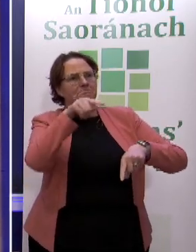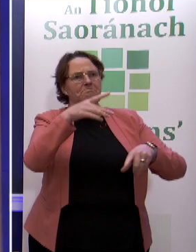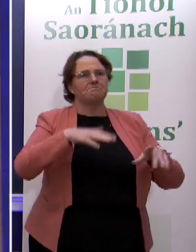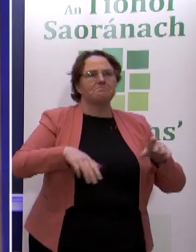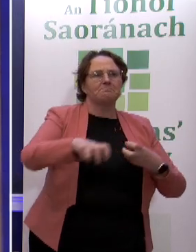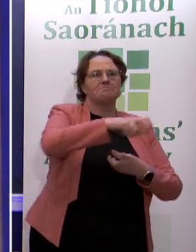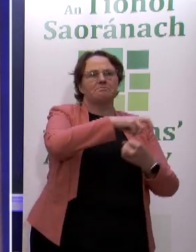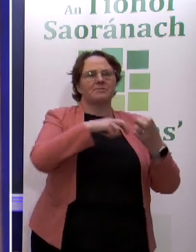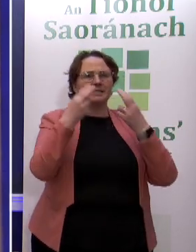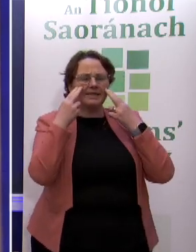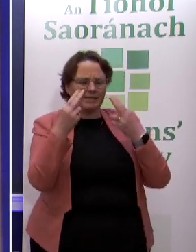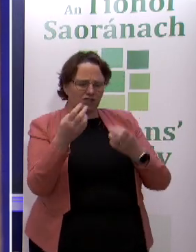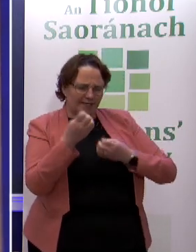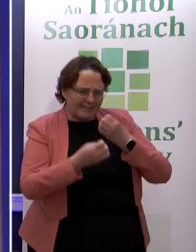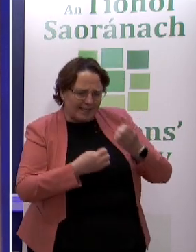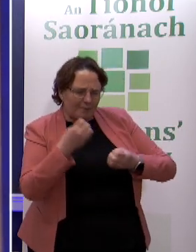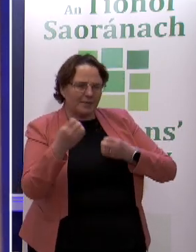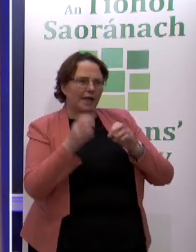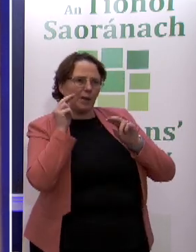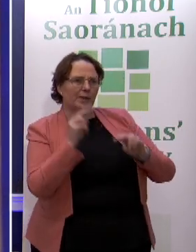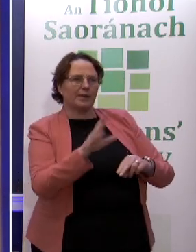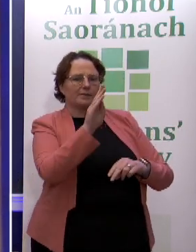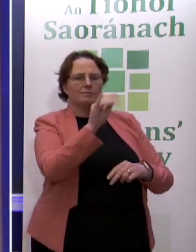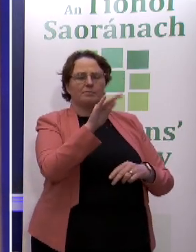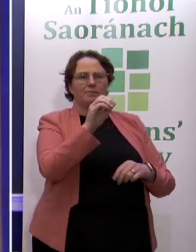and examining nature and looking at biodiversity.